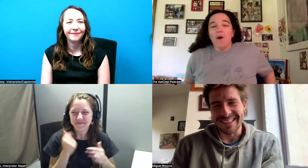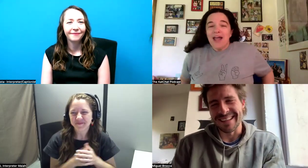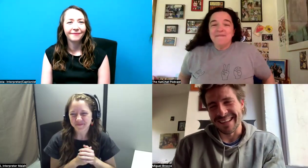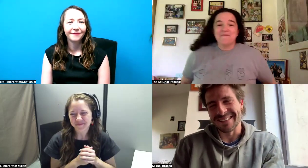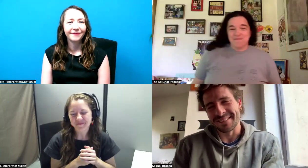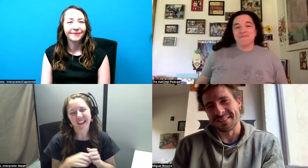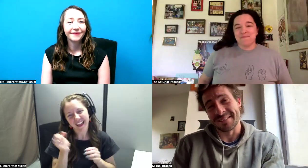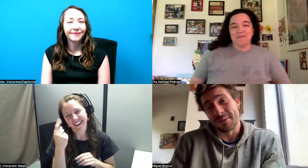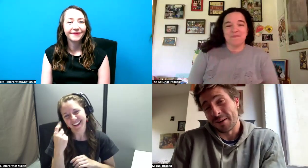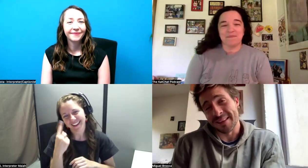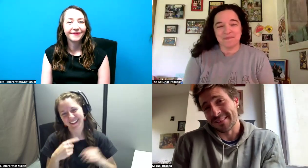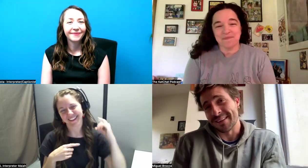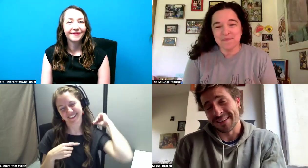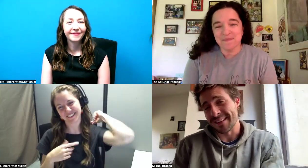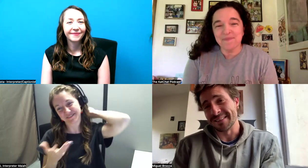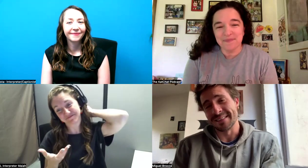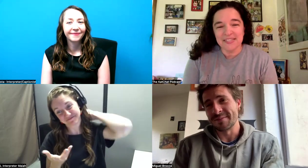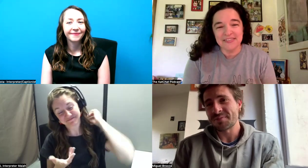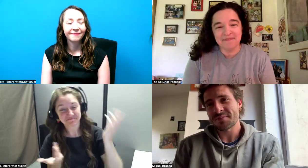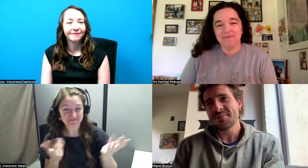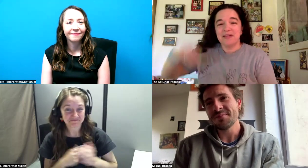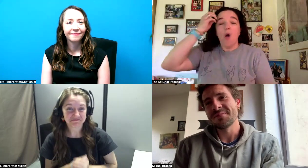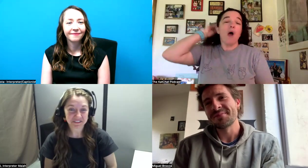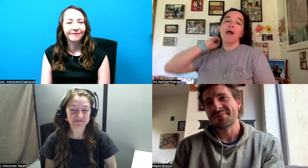Yeah, I get Well, it. That's great, at least.